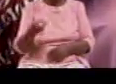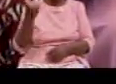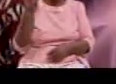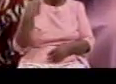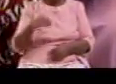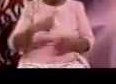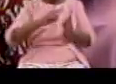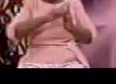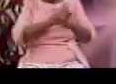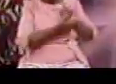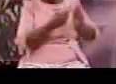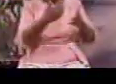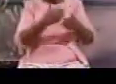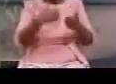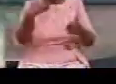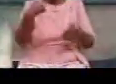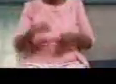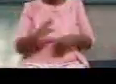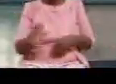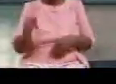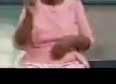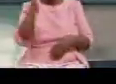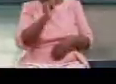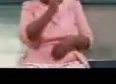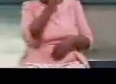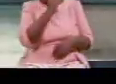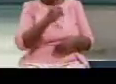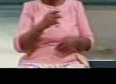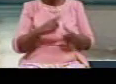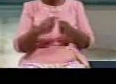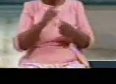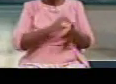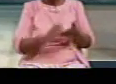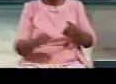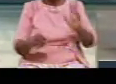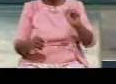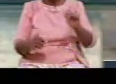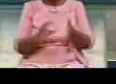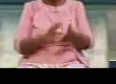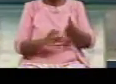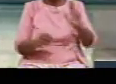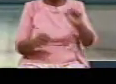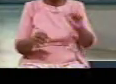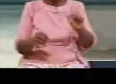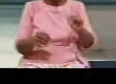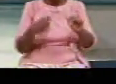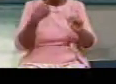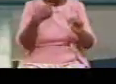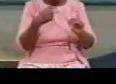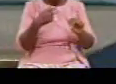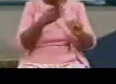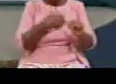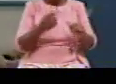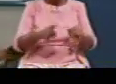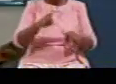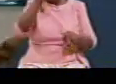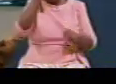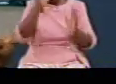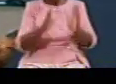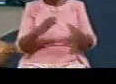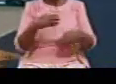the children of Israel. Then he tells us in verse 13, it says, and the Egyptians made